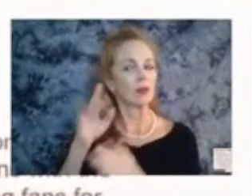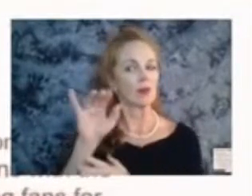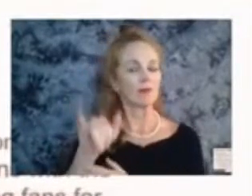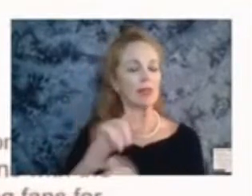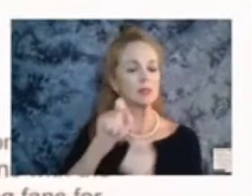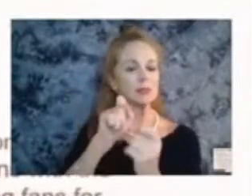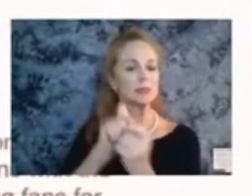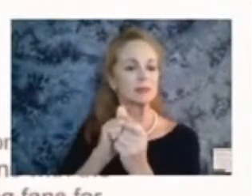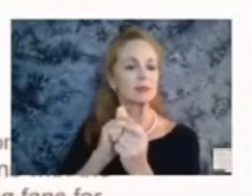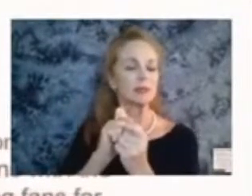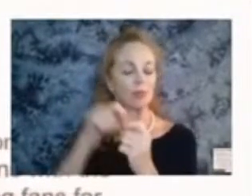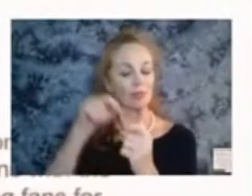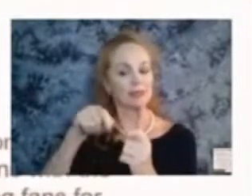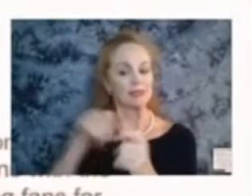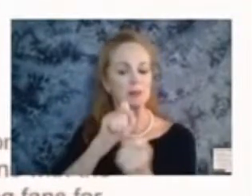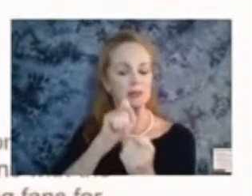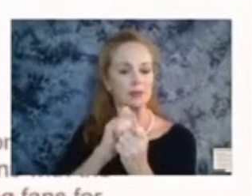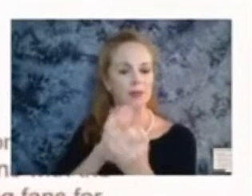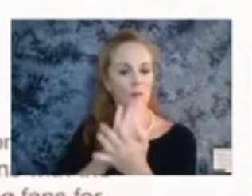year.